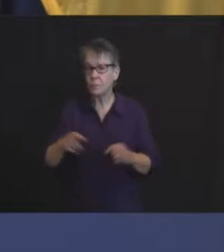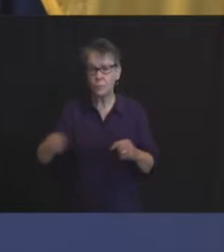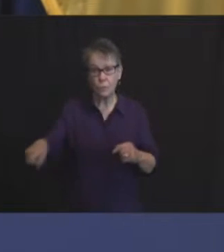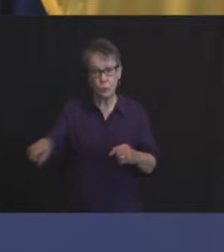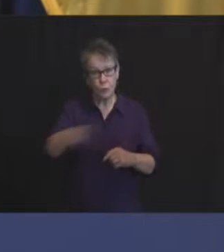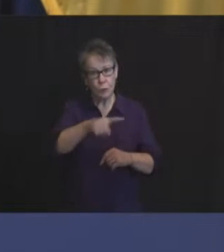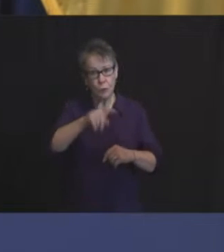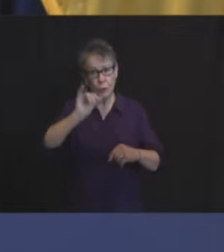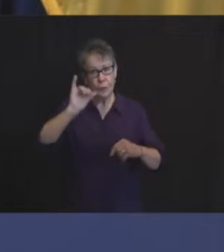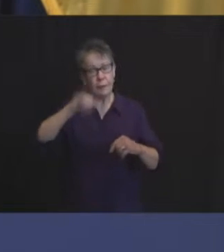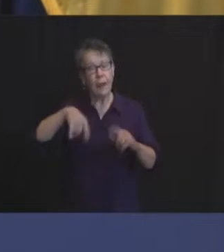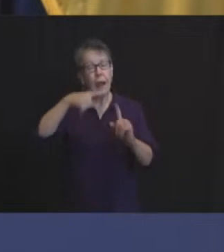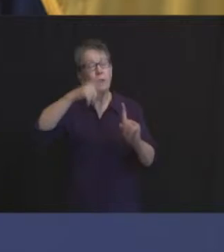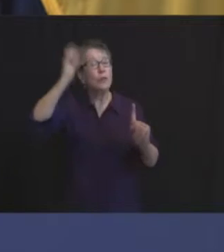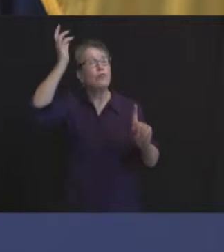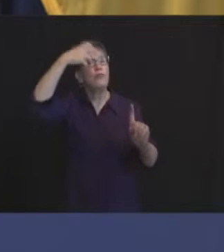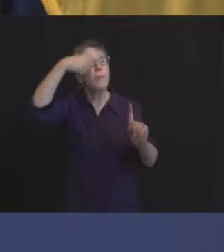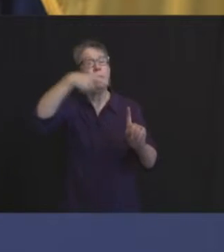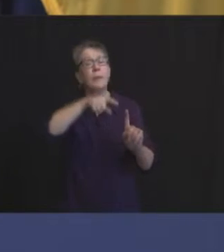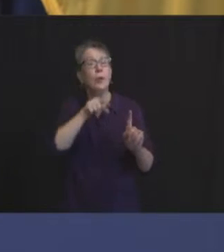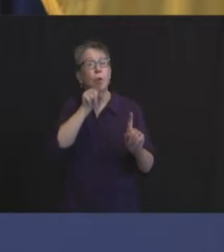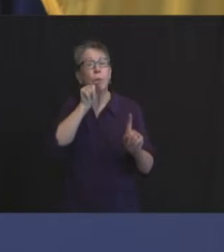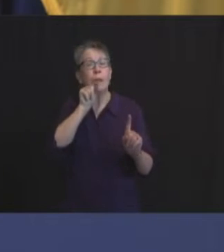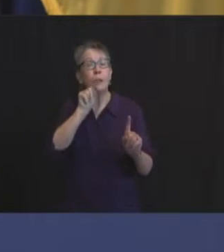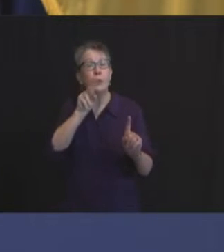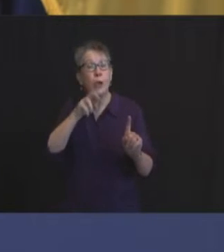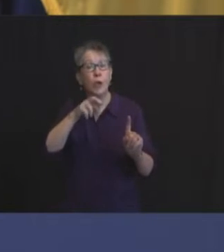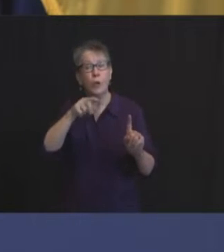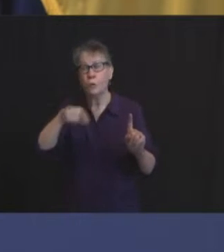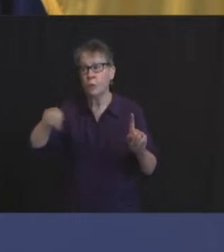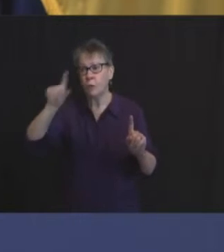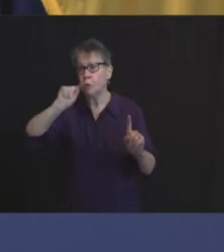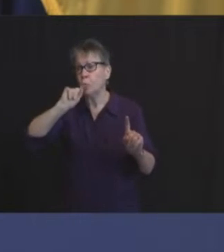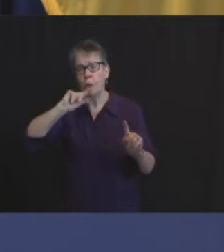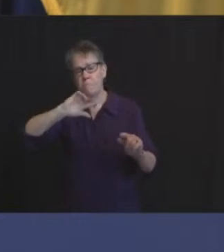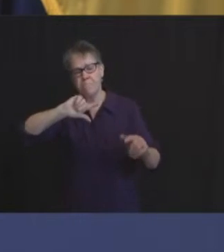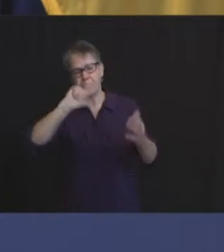Merkel has called it problematic. Why should President Trump be banned when leaders like Xi